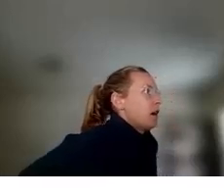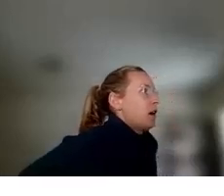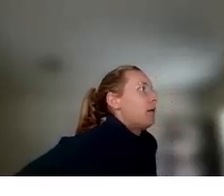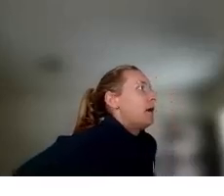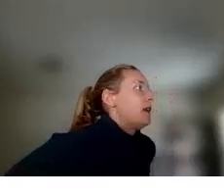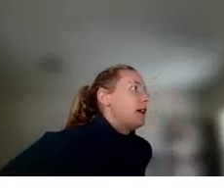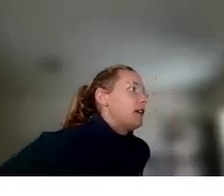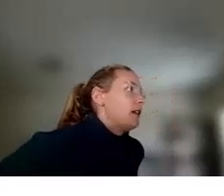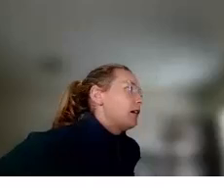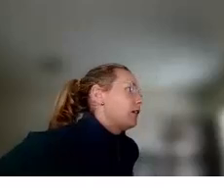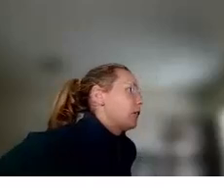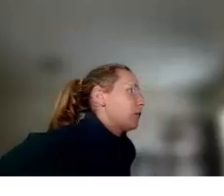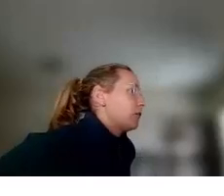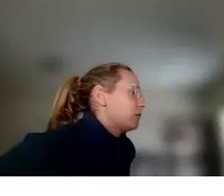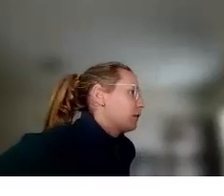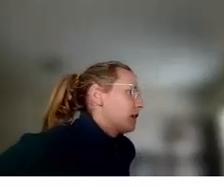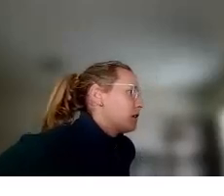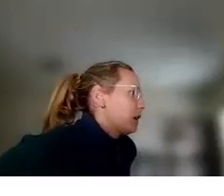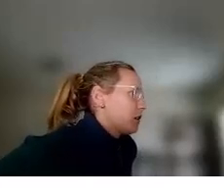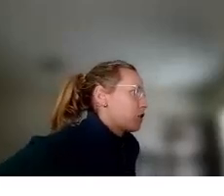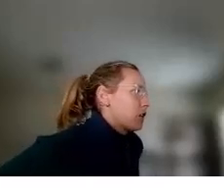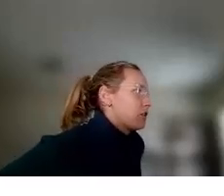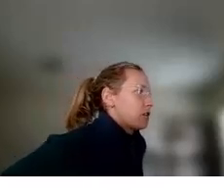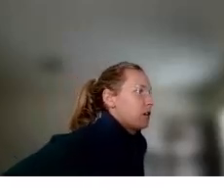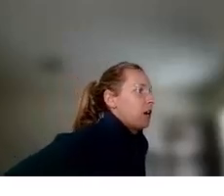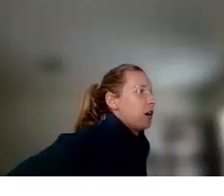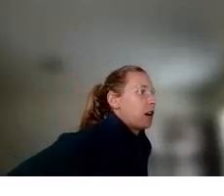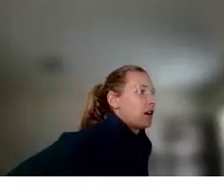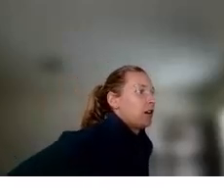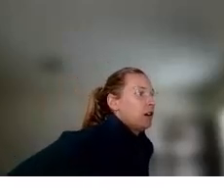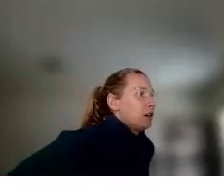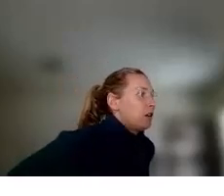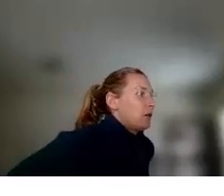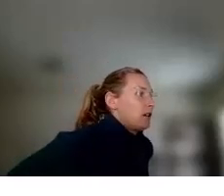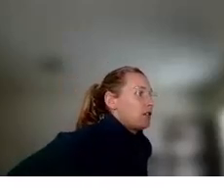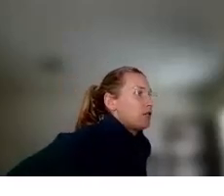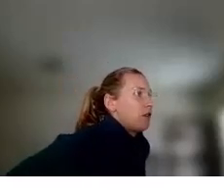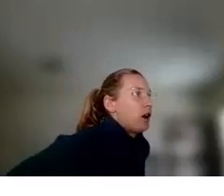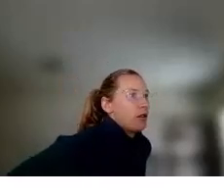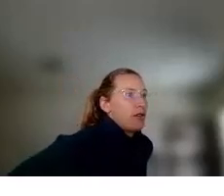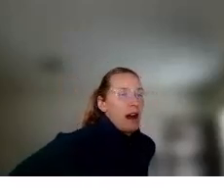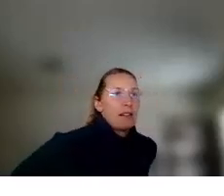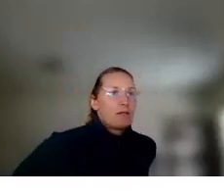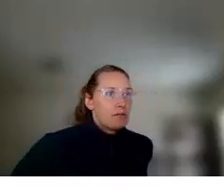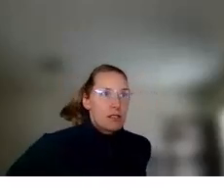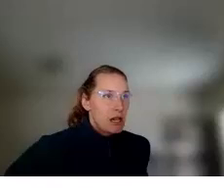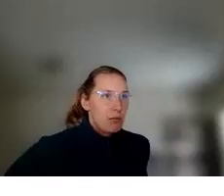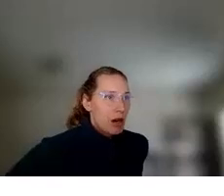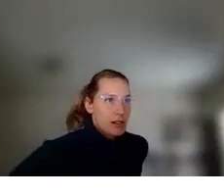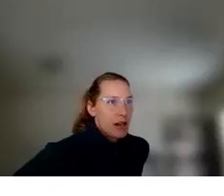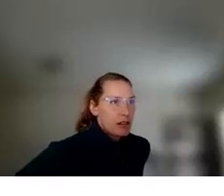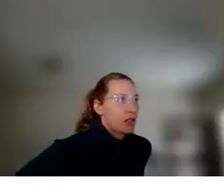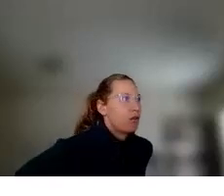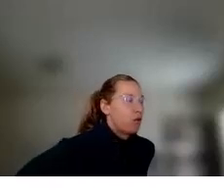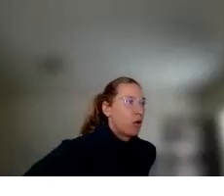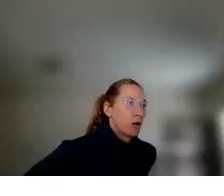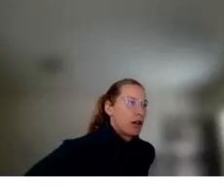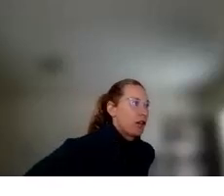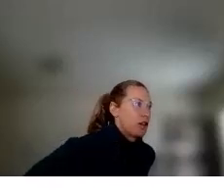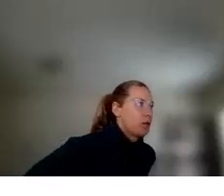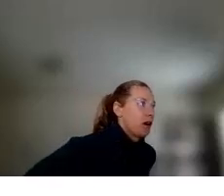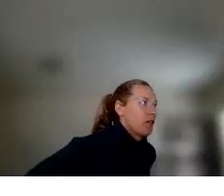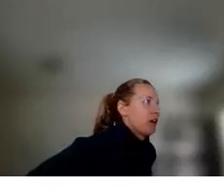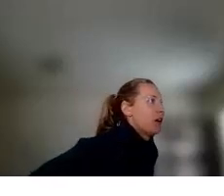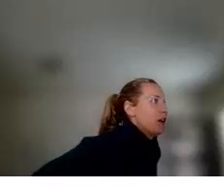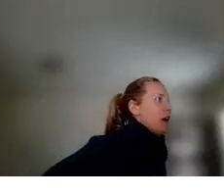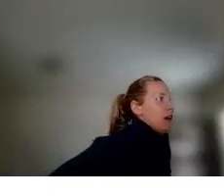cognition. And then, case managers are going to follow that same process